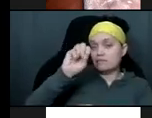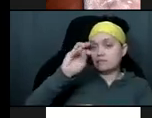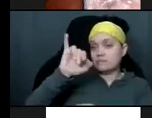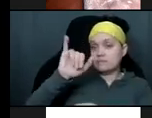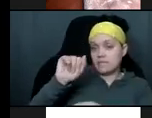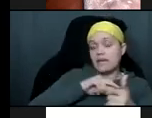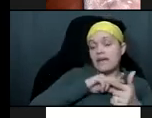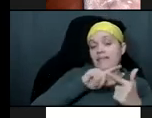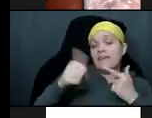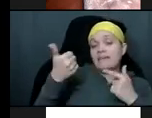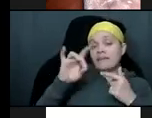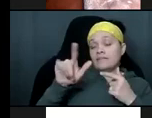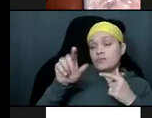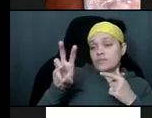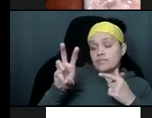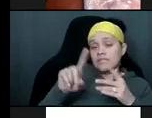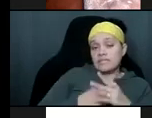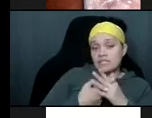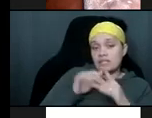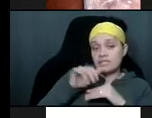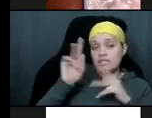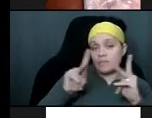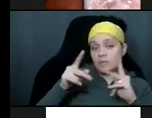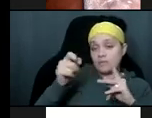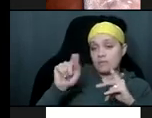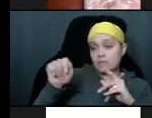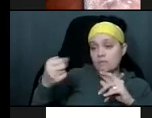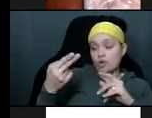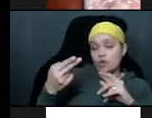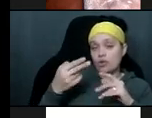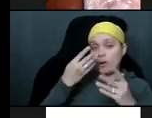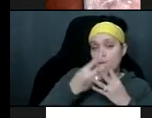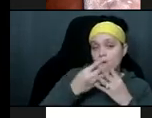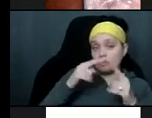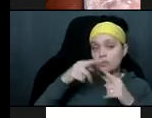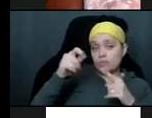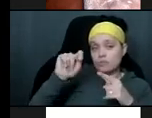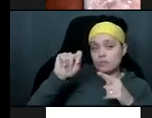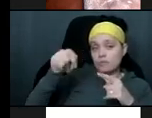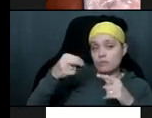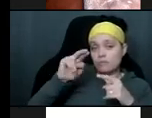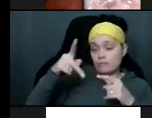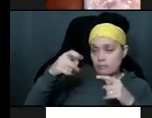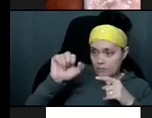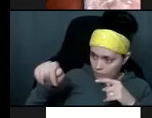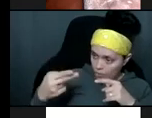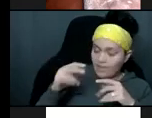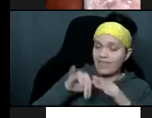then in 1826, they start sending people to Perth, prisoners to Perth, and this is on the west